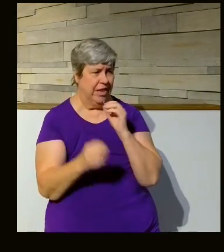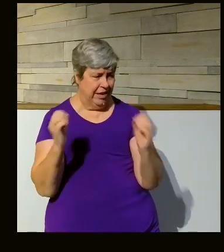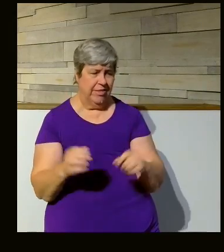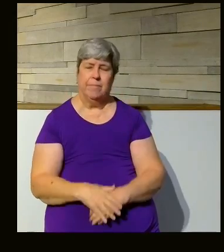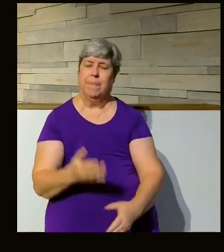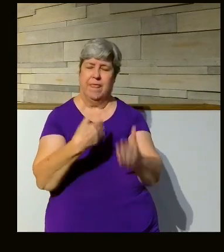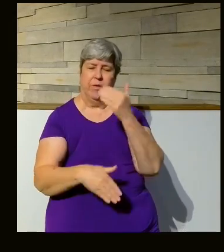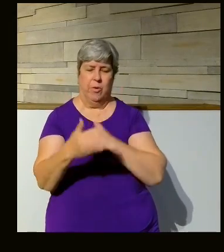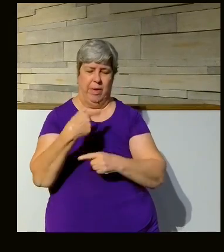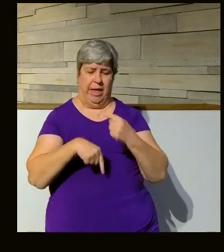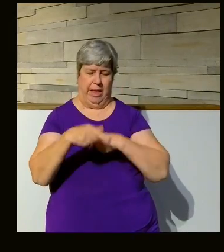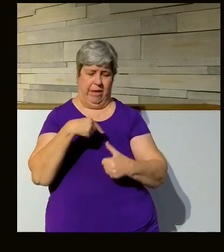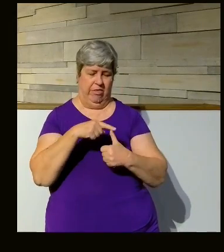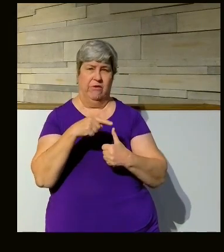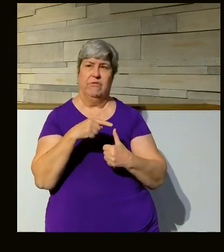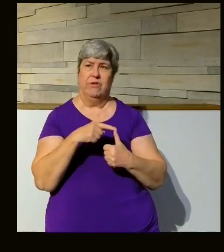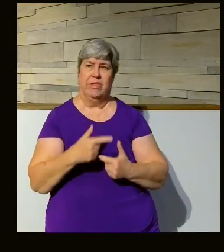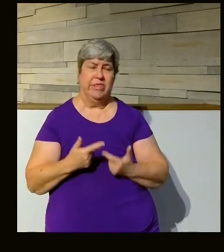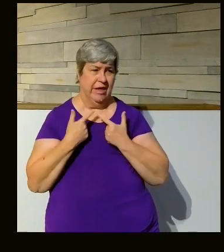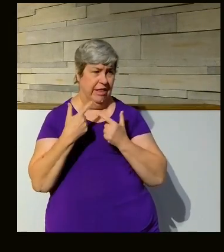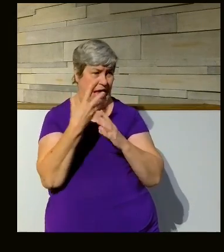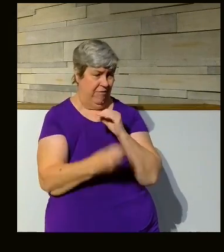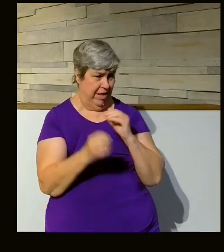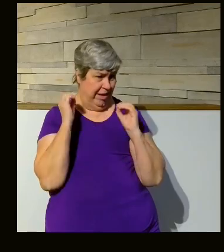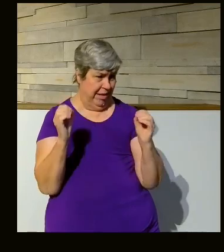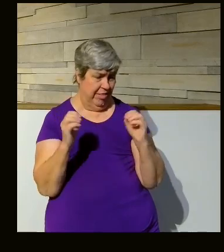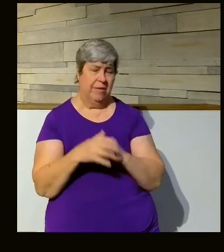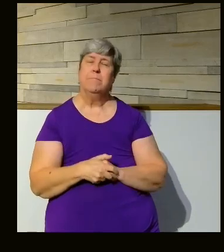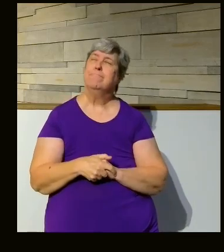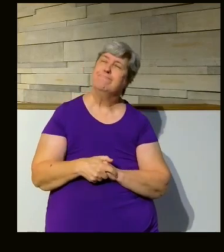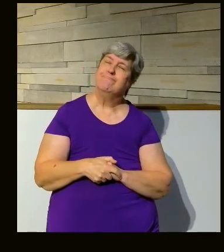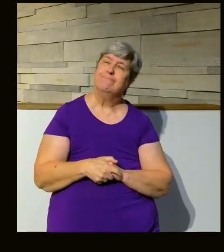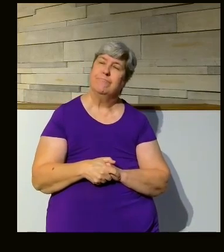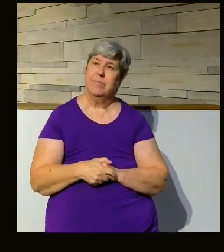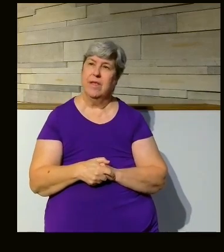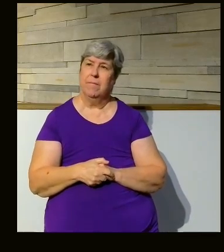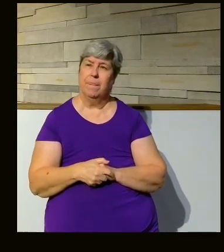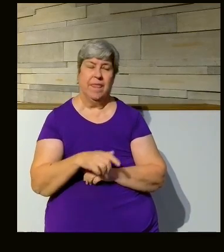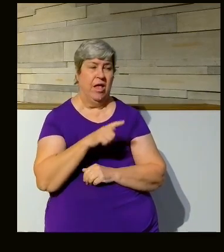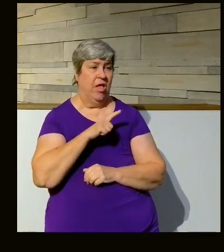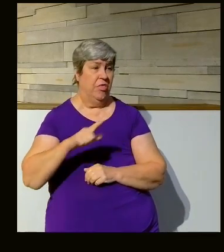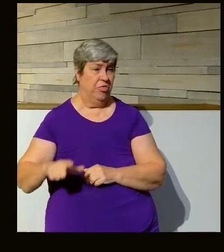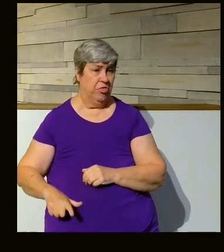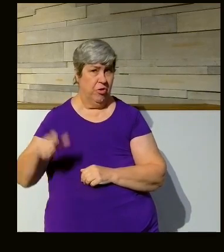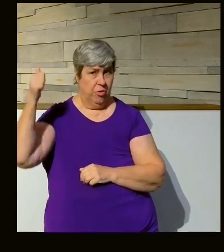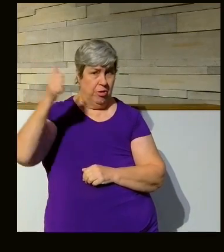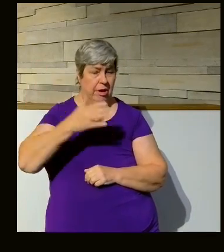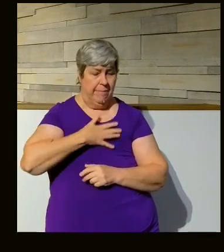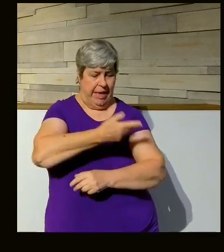let's go back to the first point. Let's run through it here, the life lacking nothing. The Lord is my